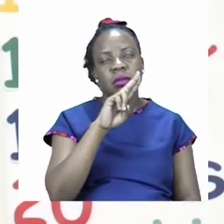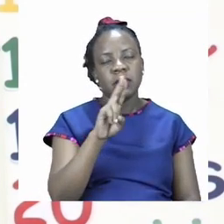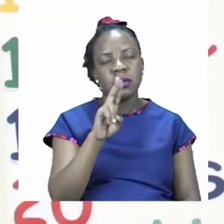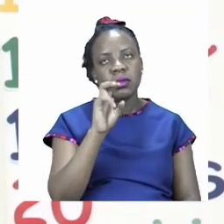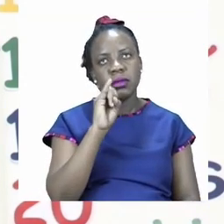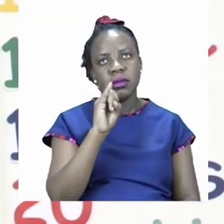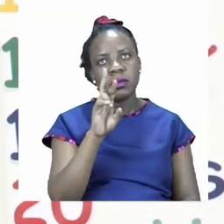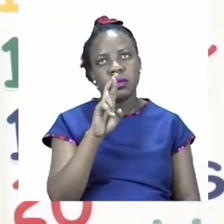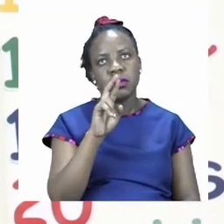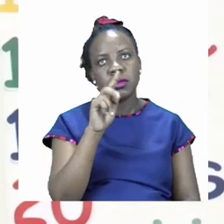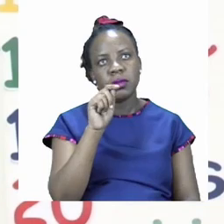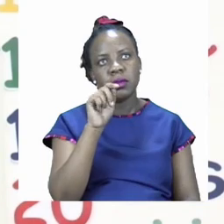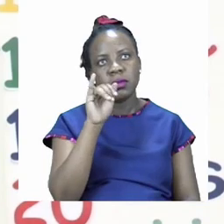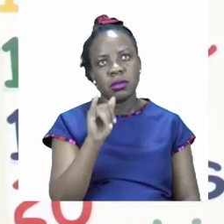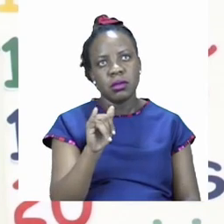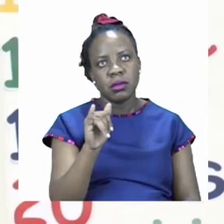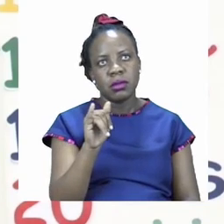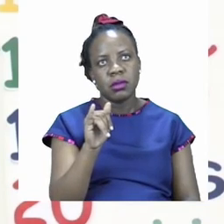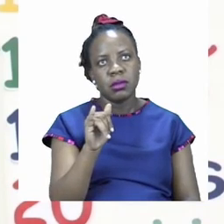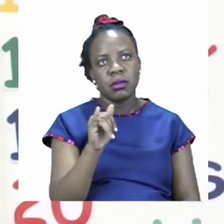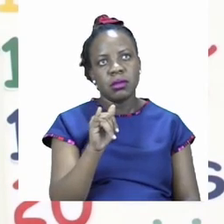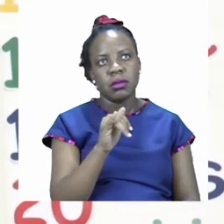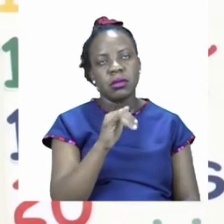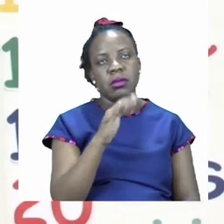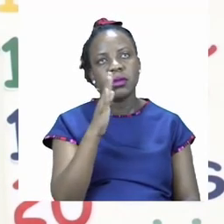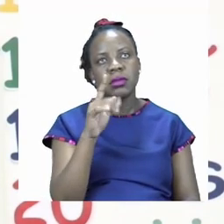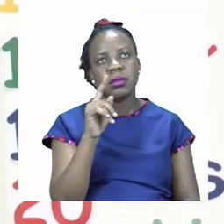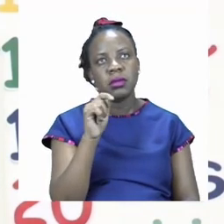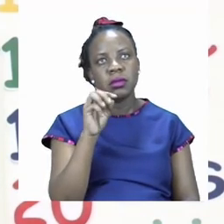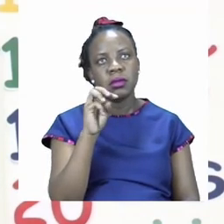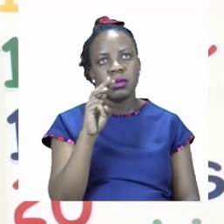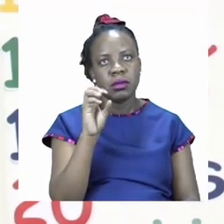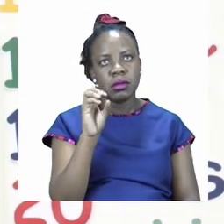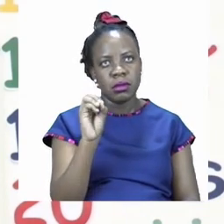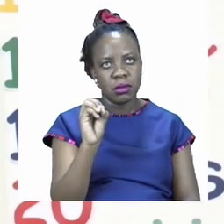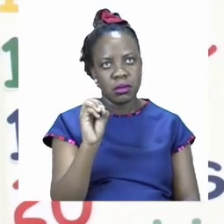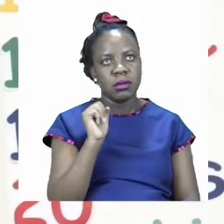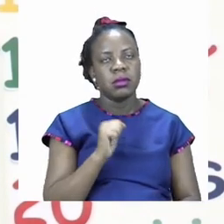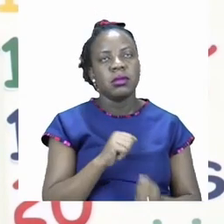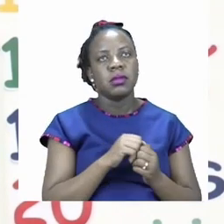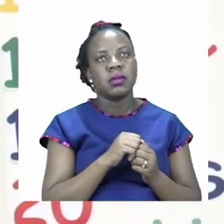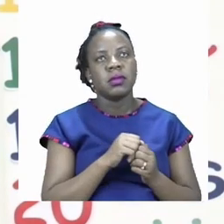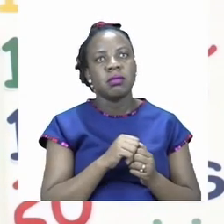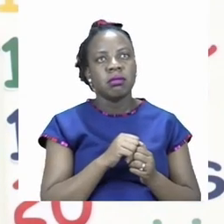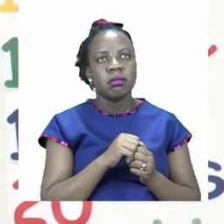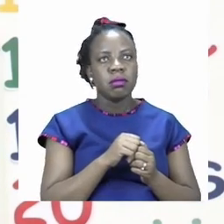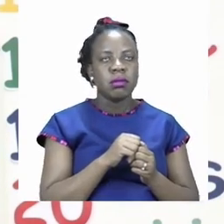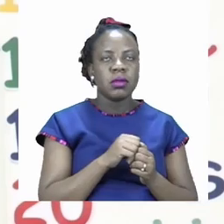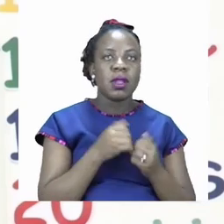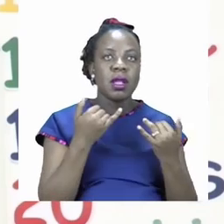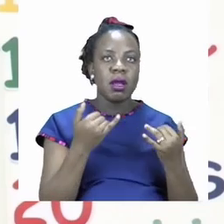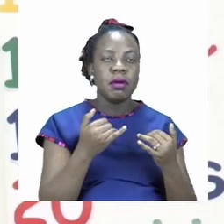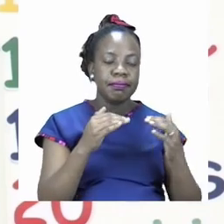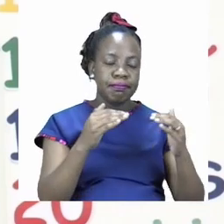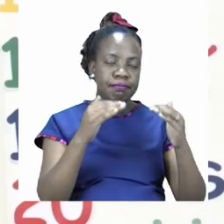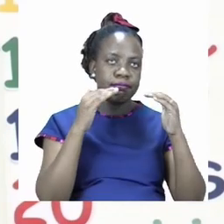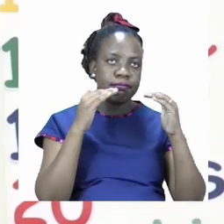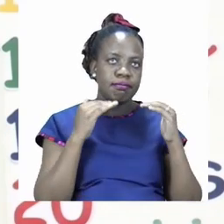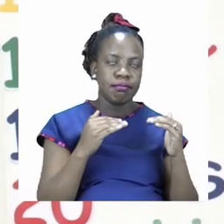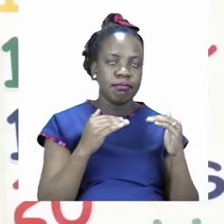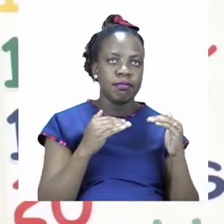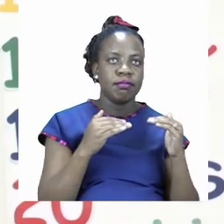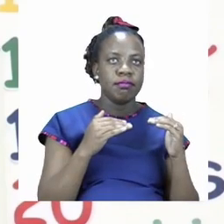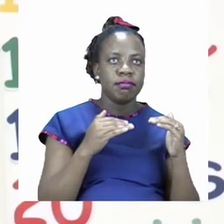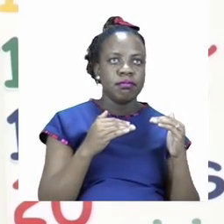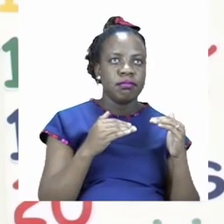other type of writing where we put the words together. This one is called standard form. So when we put the